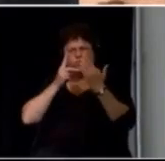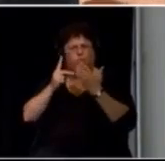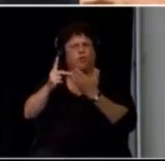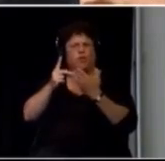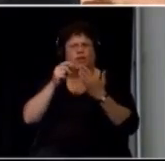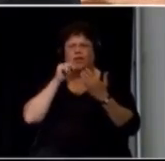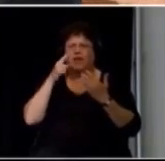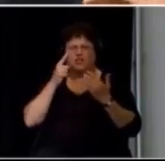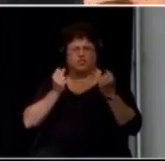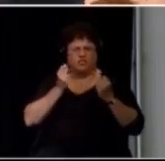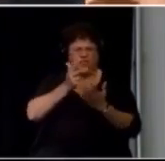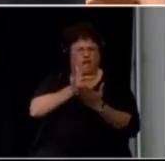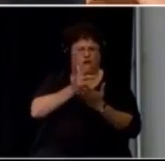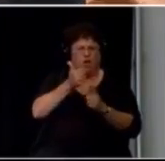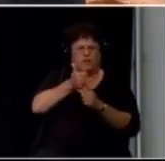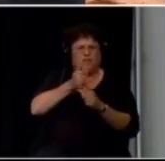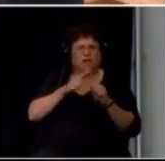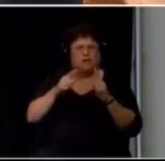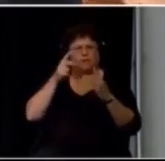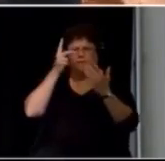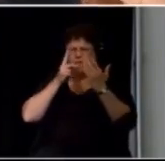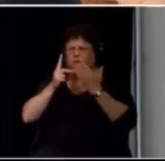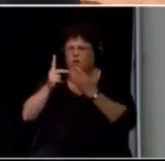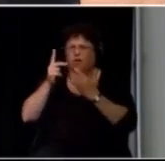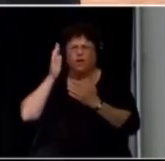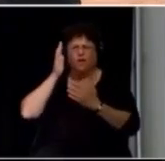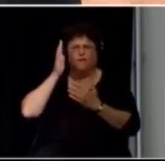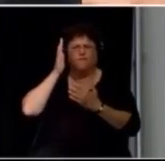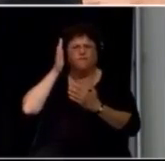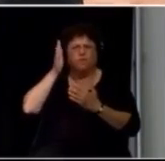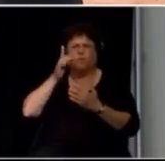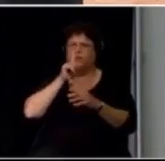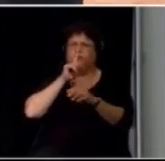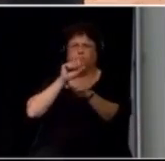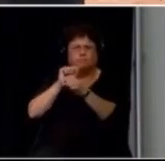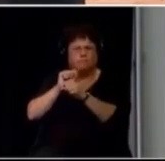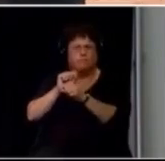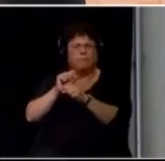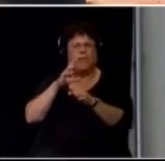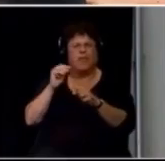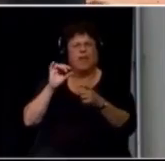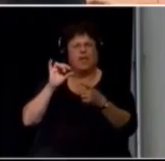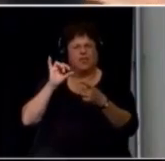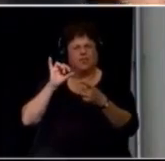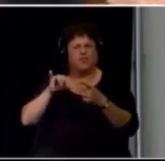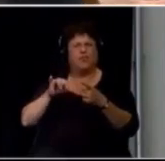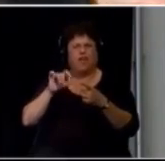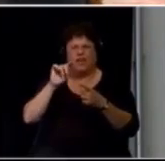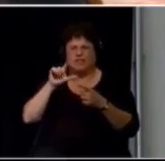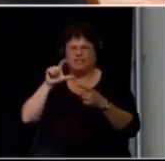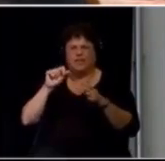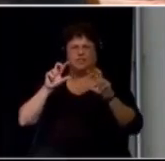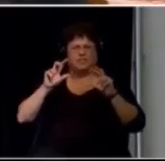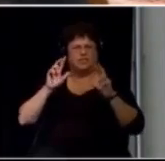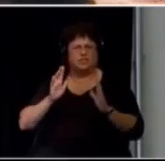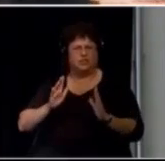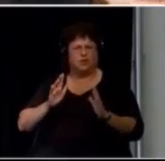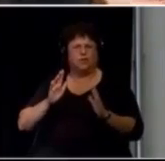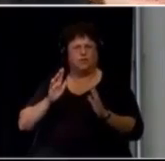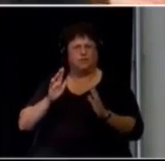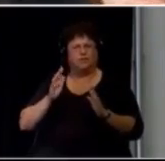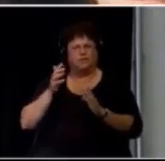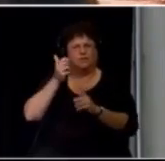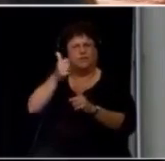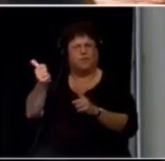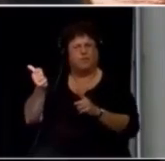like not just the car, but looking at the future of the future. And I think that's what Tesla shareholders